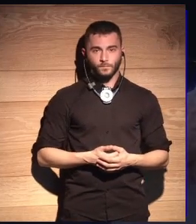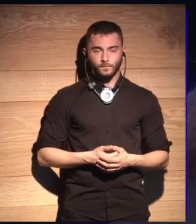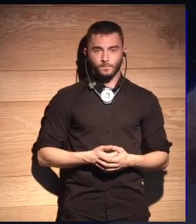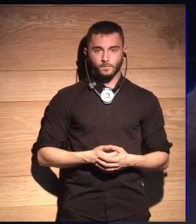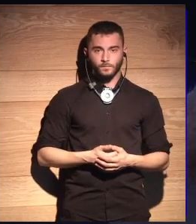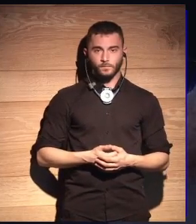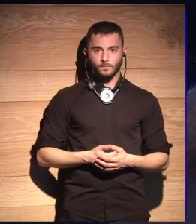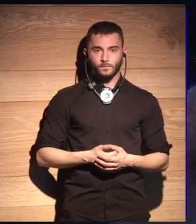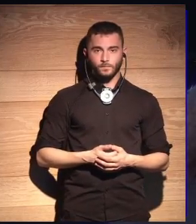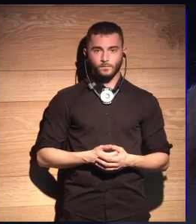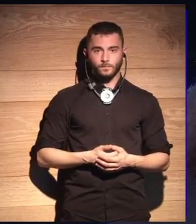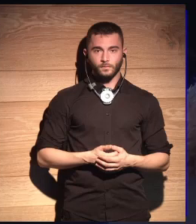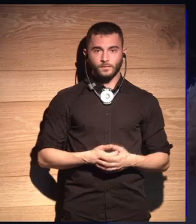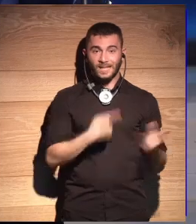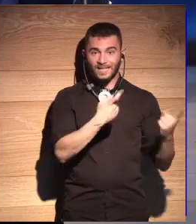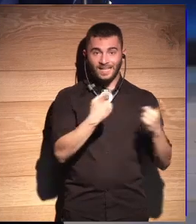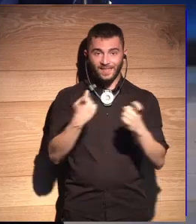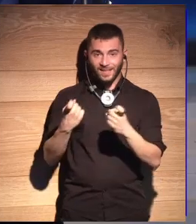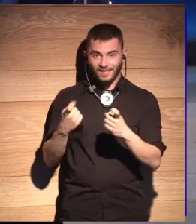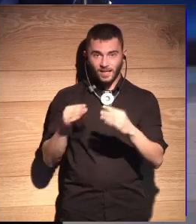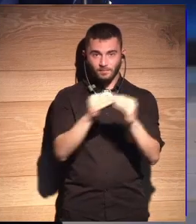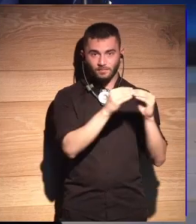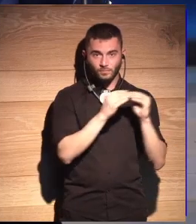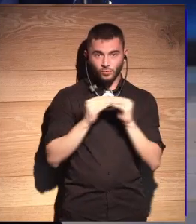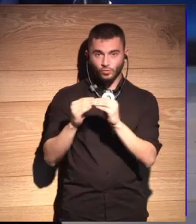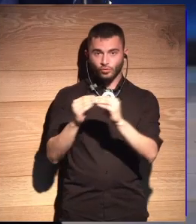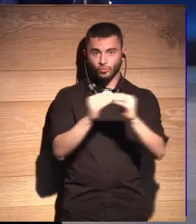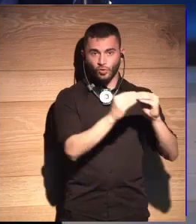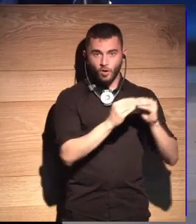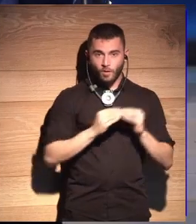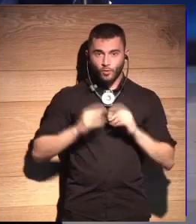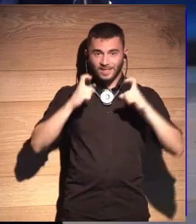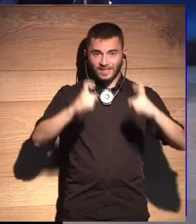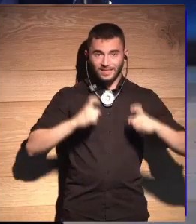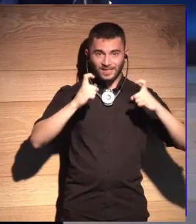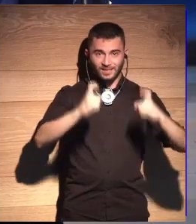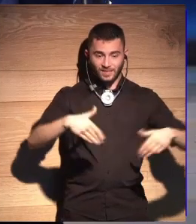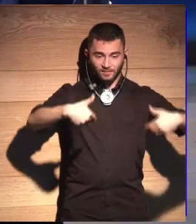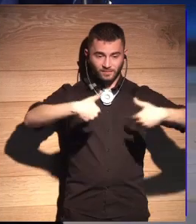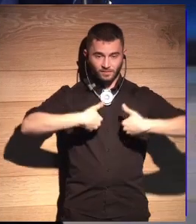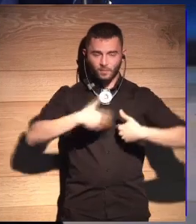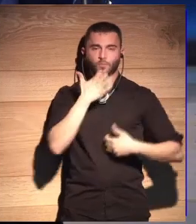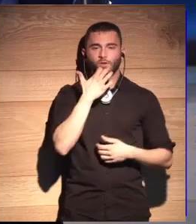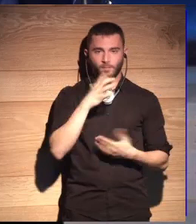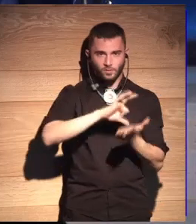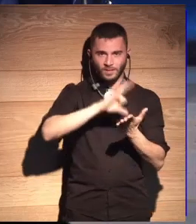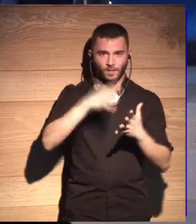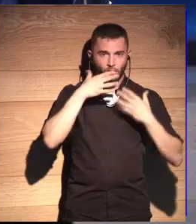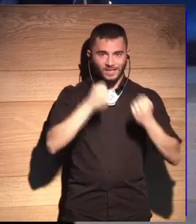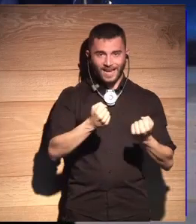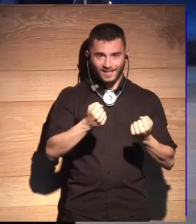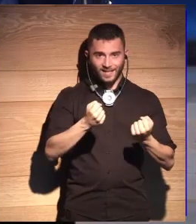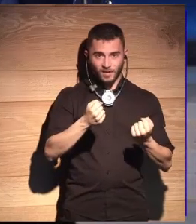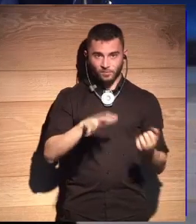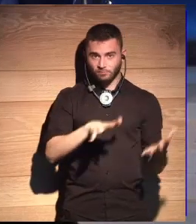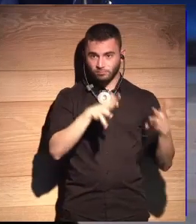human needs for, I talk about in some ways that health services have become kind of the last bastion of